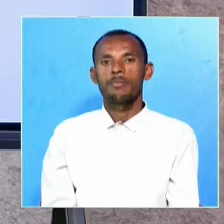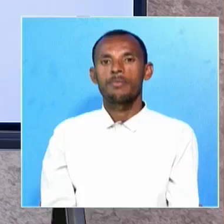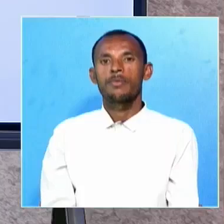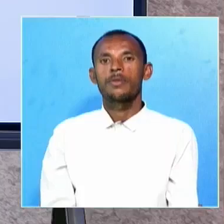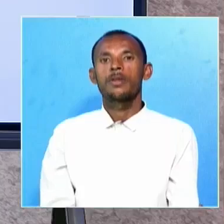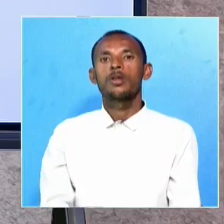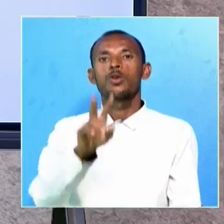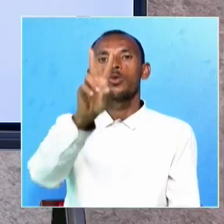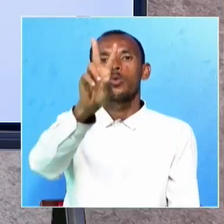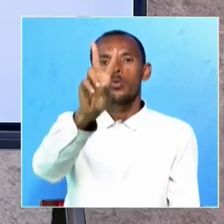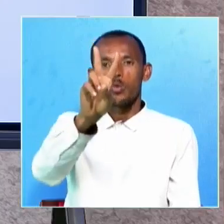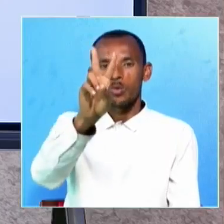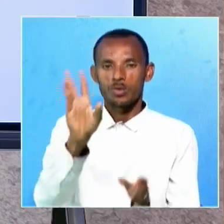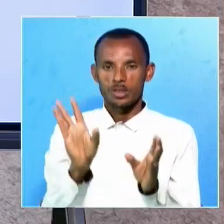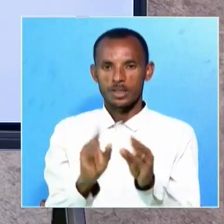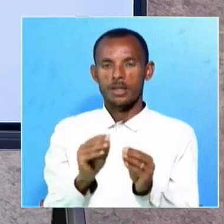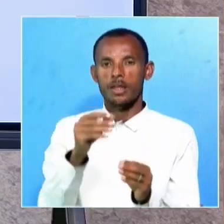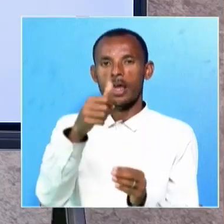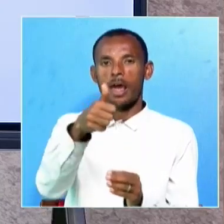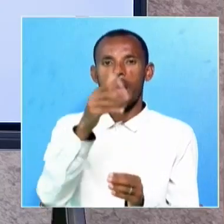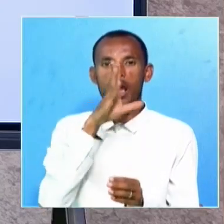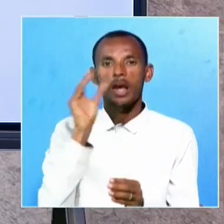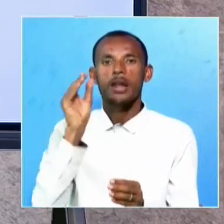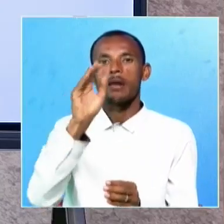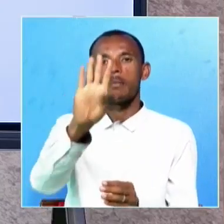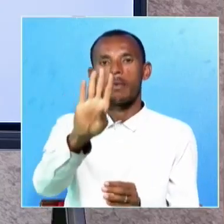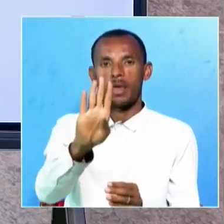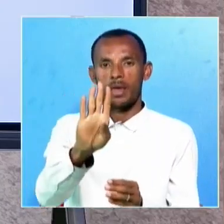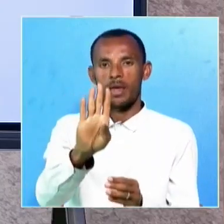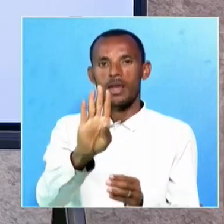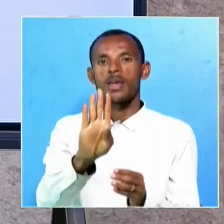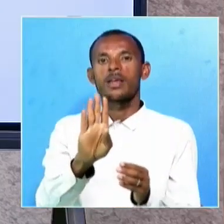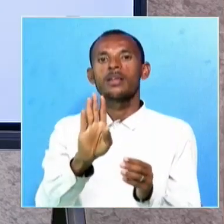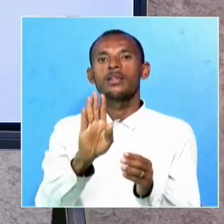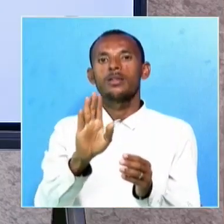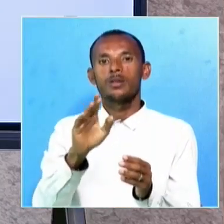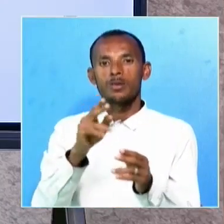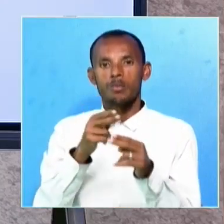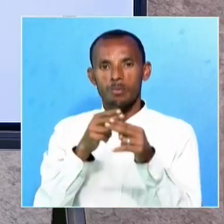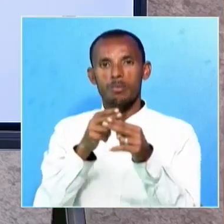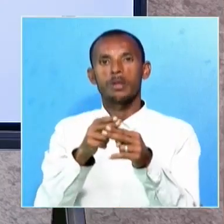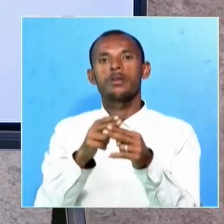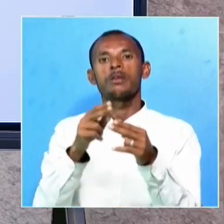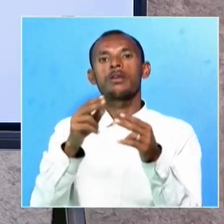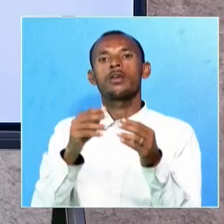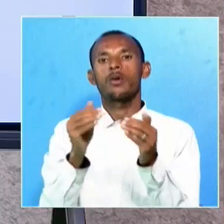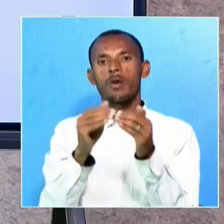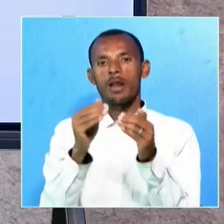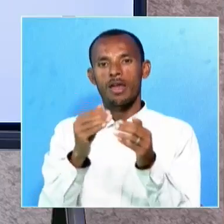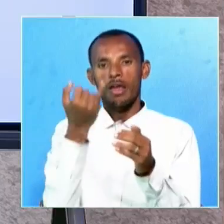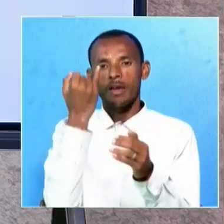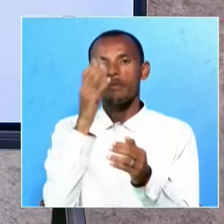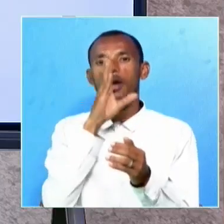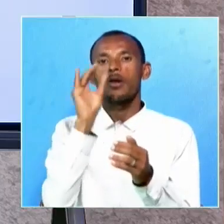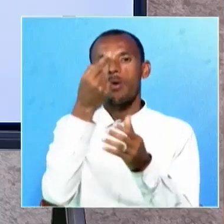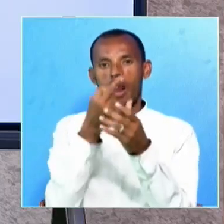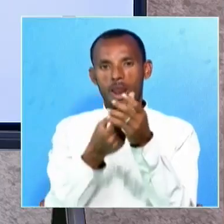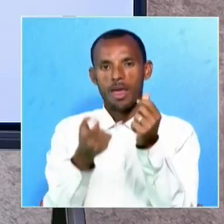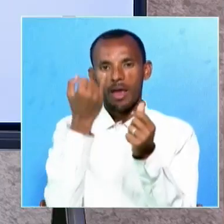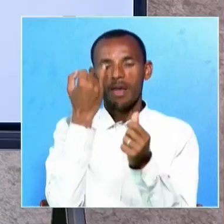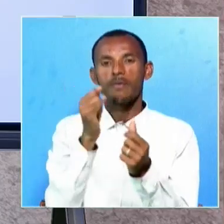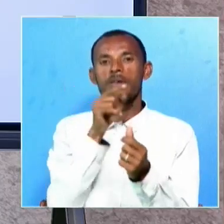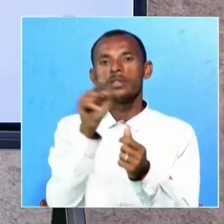Two sets A and B are said to be equal if and only if they